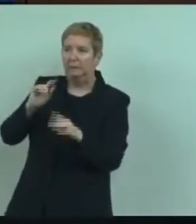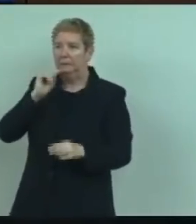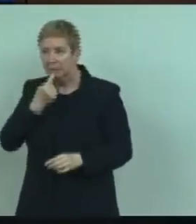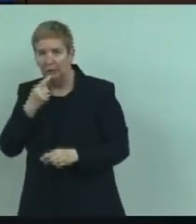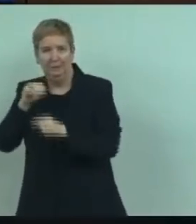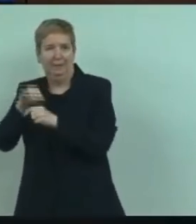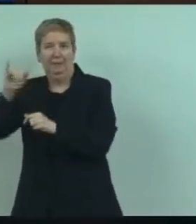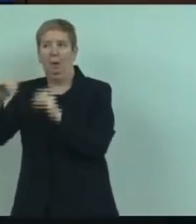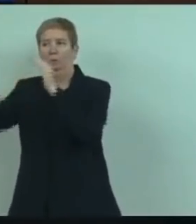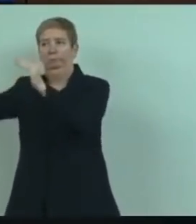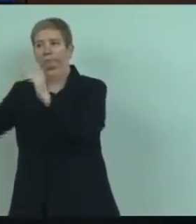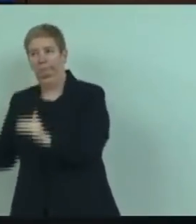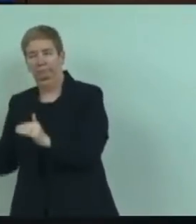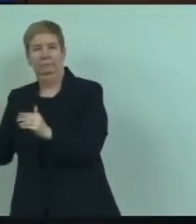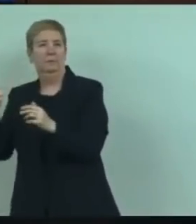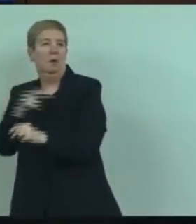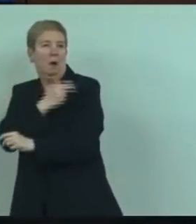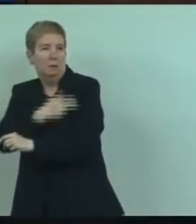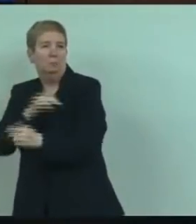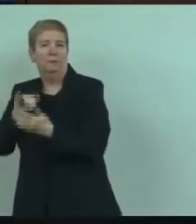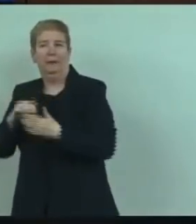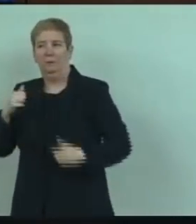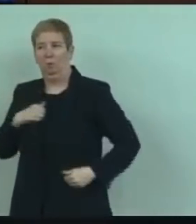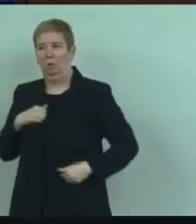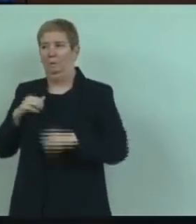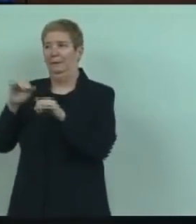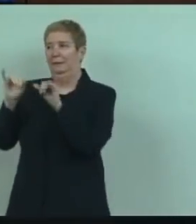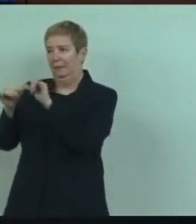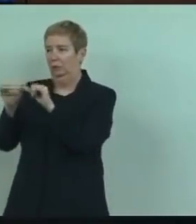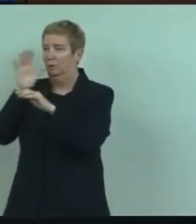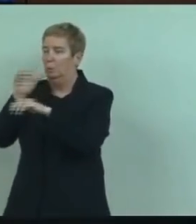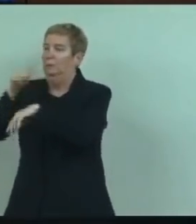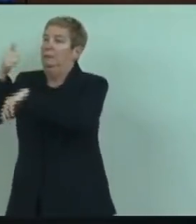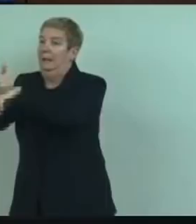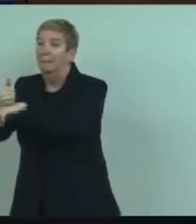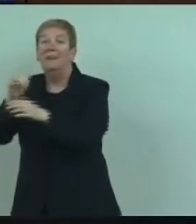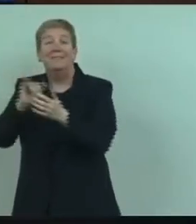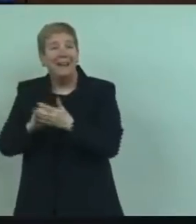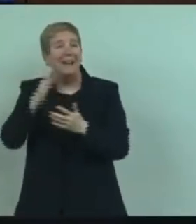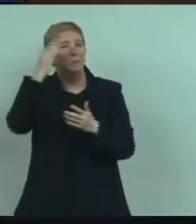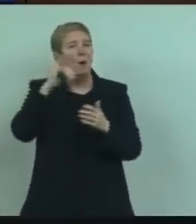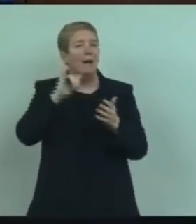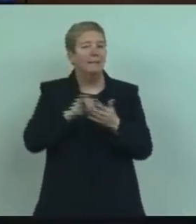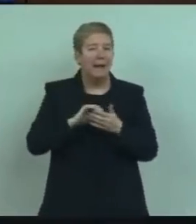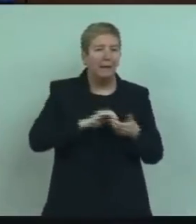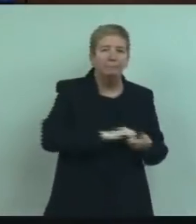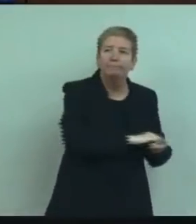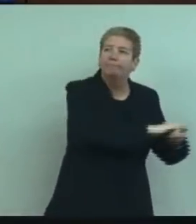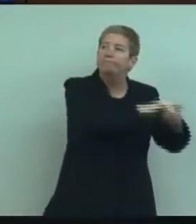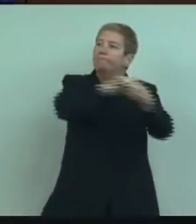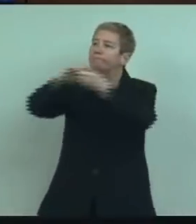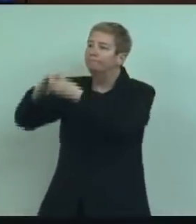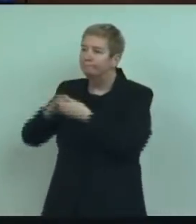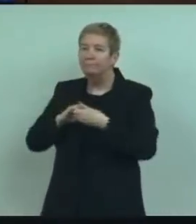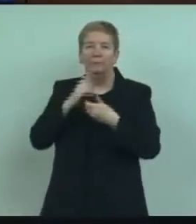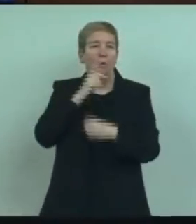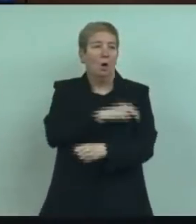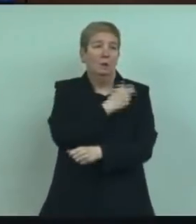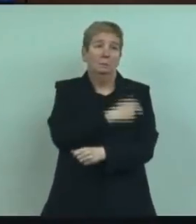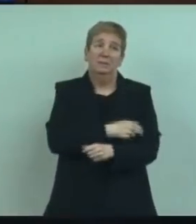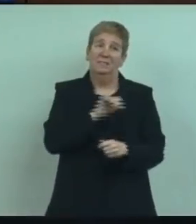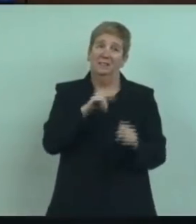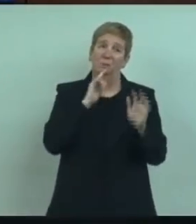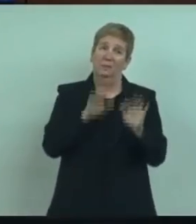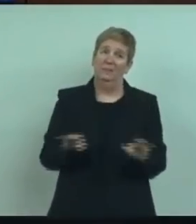this relationship between all of our hospitals is critical. I will tell you that that's not happening in every state. If you've got a